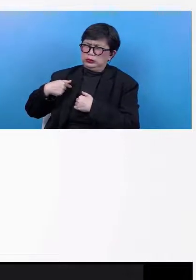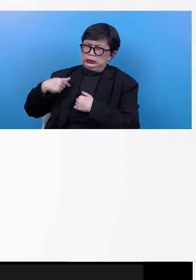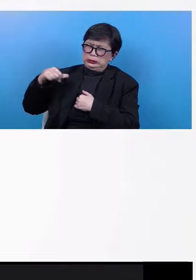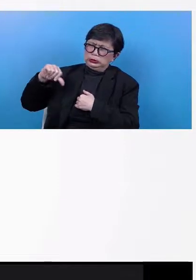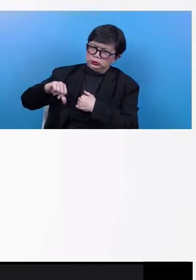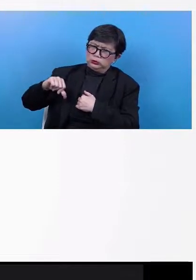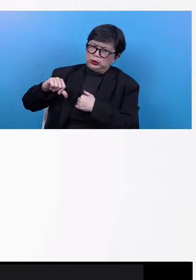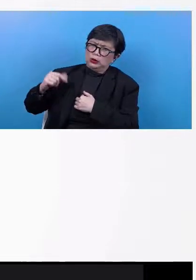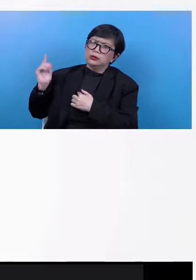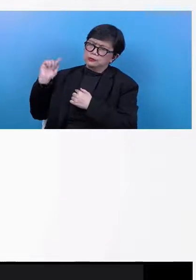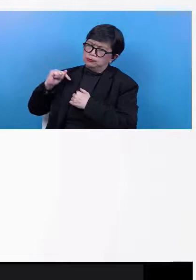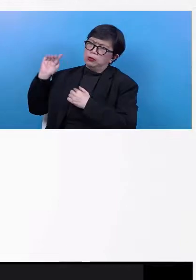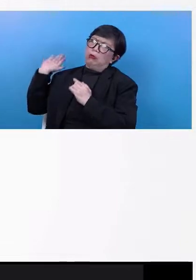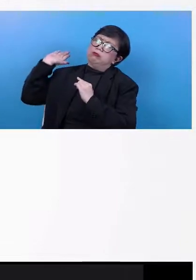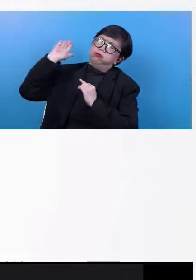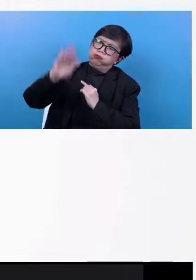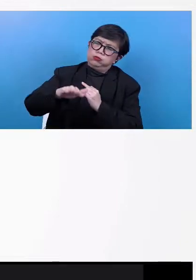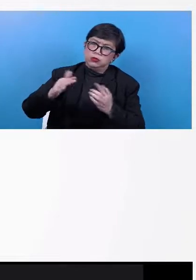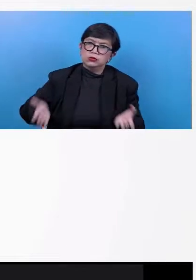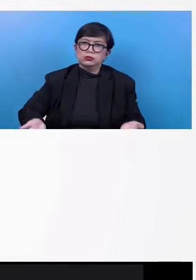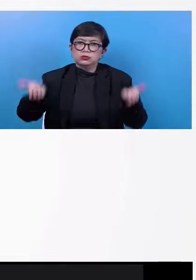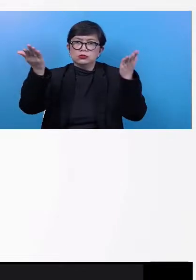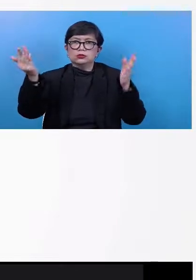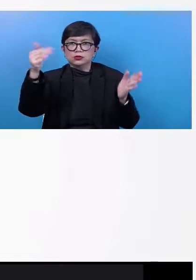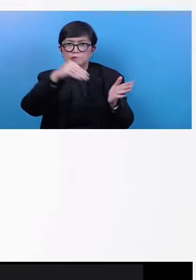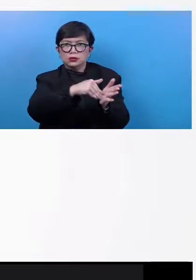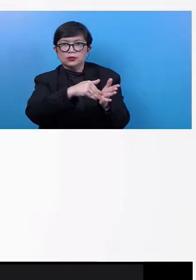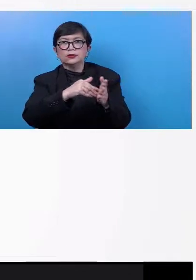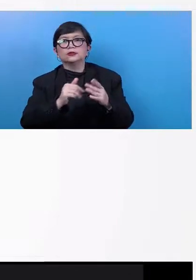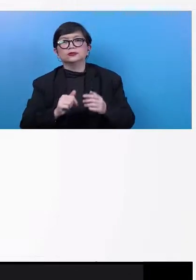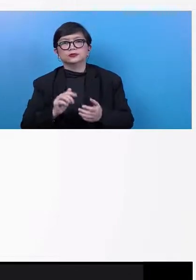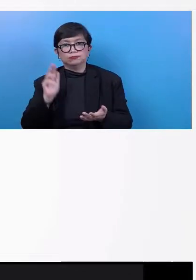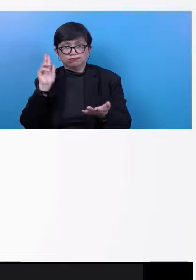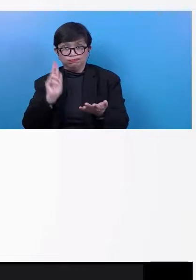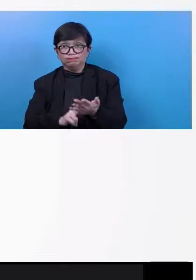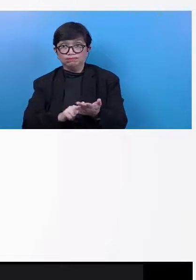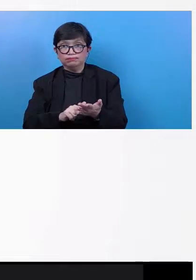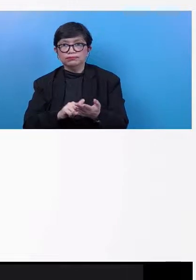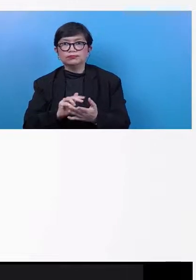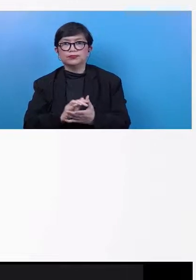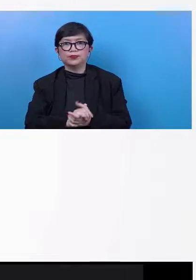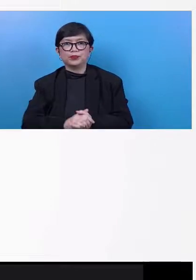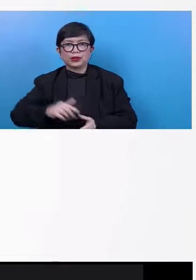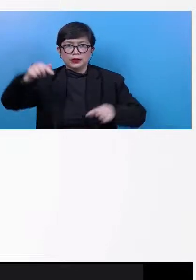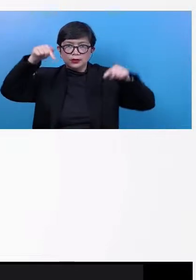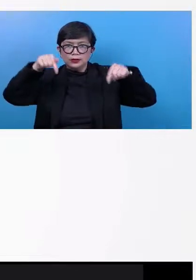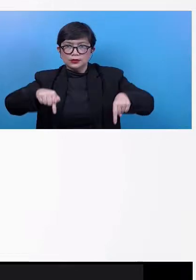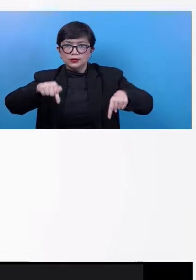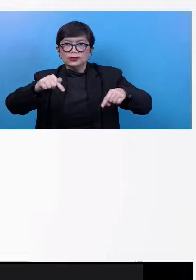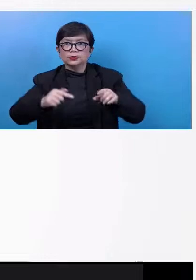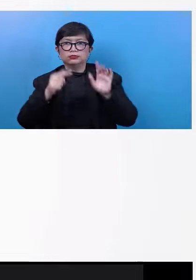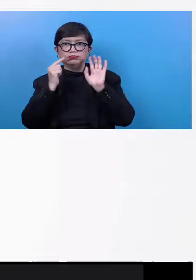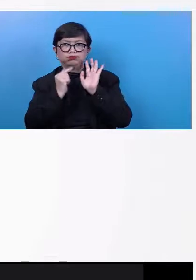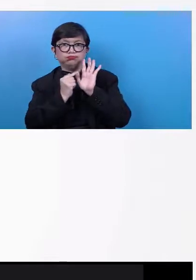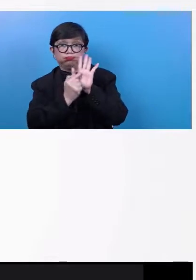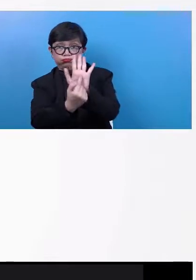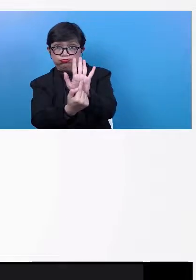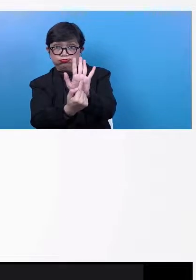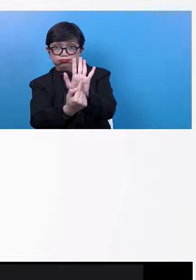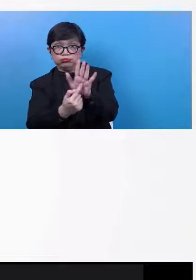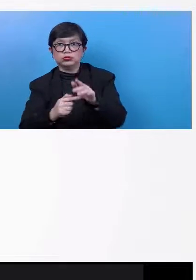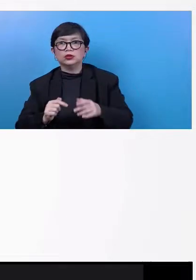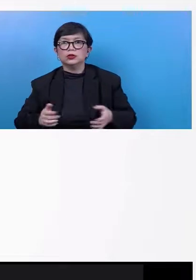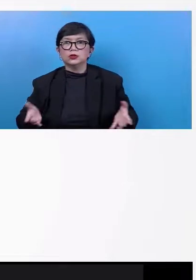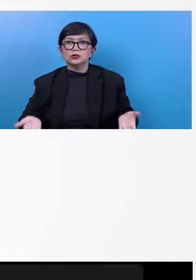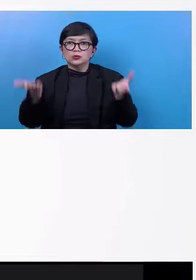implement recovery in the appropriate way. It also points out that recovery must not always put